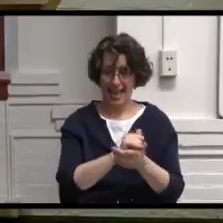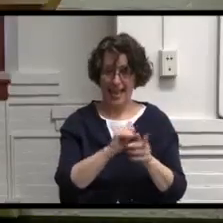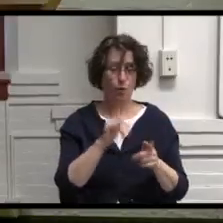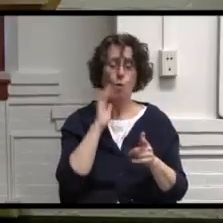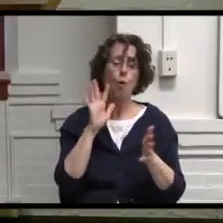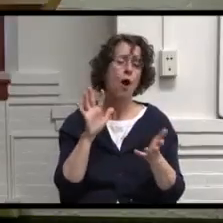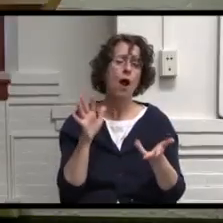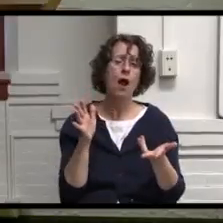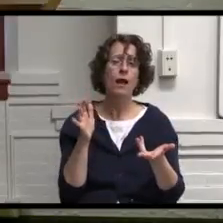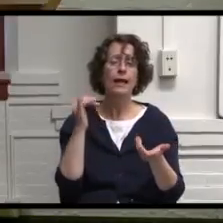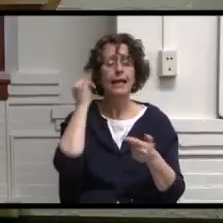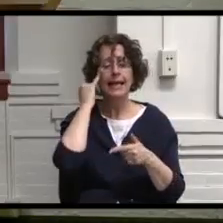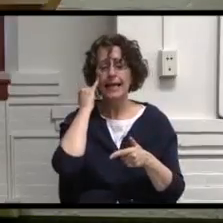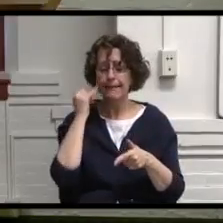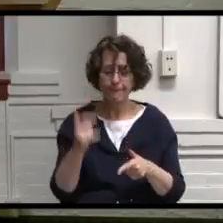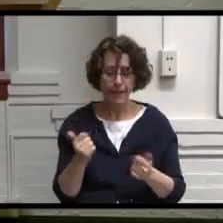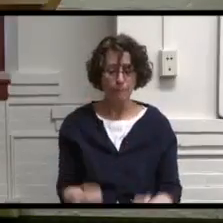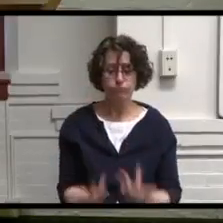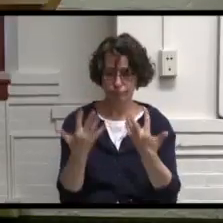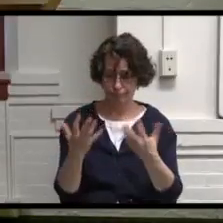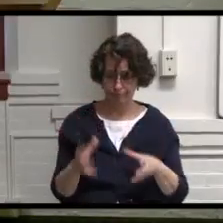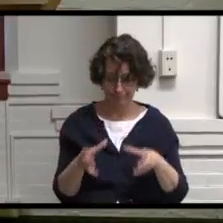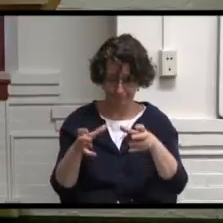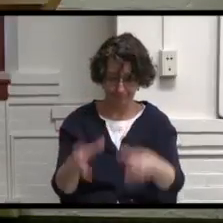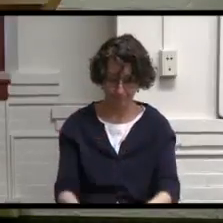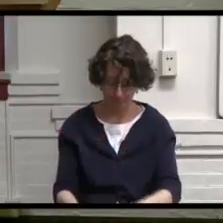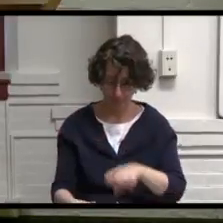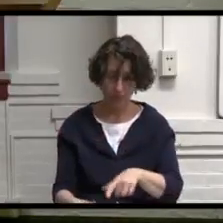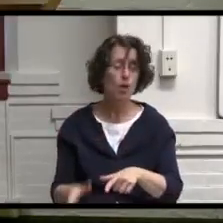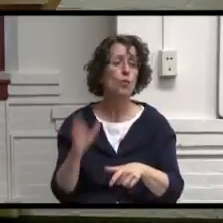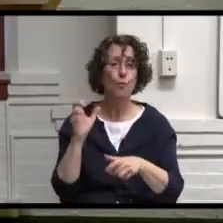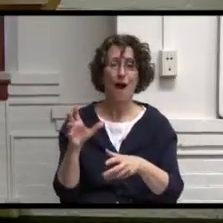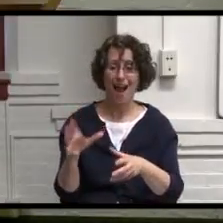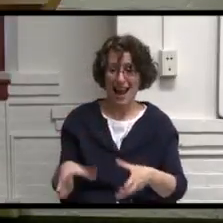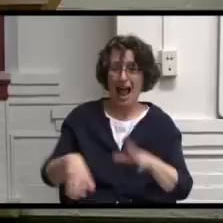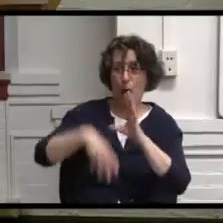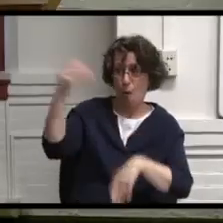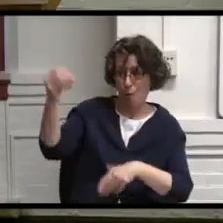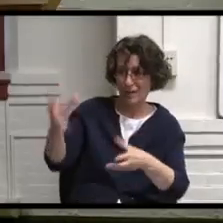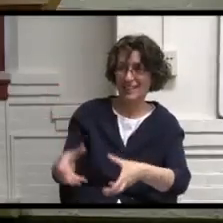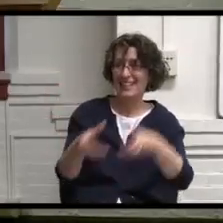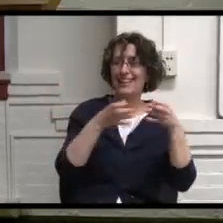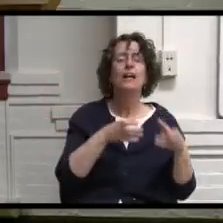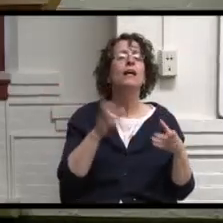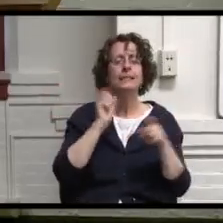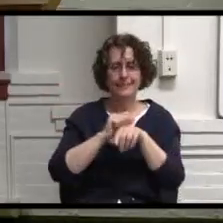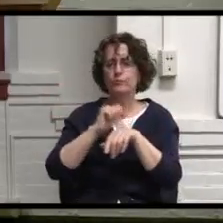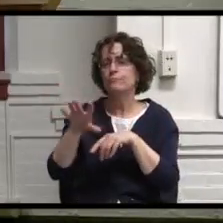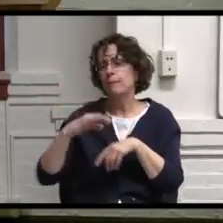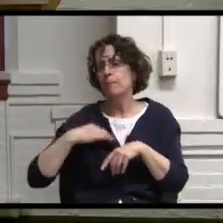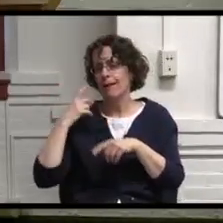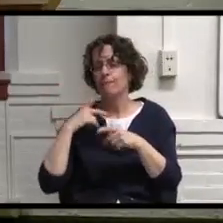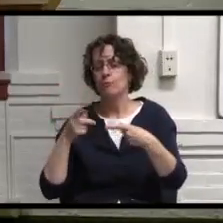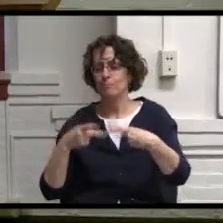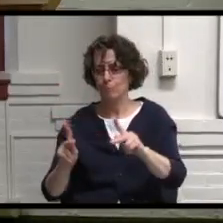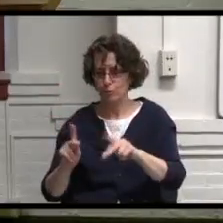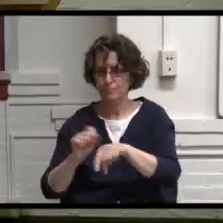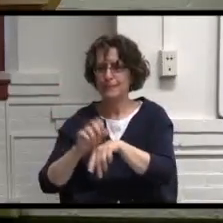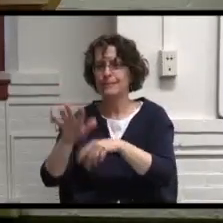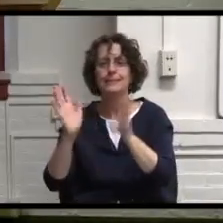or relocated of burying cremains. And the town shall require an opening fee of $100 for each burial or